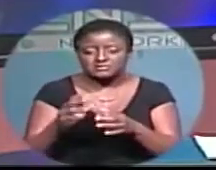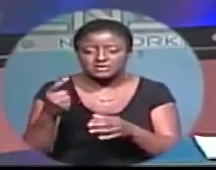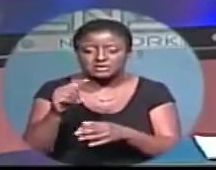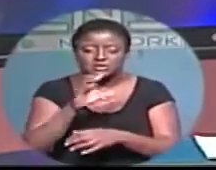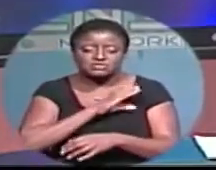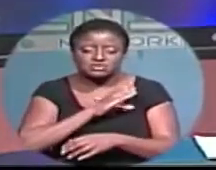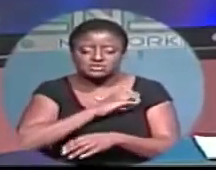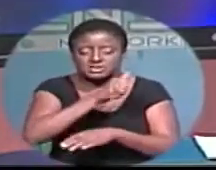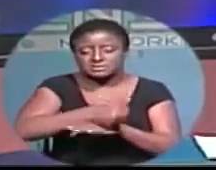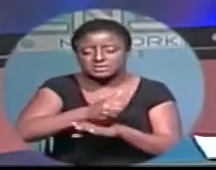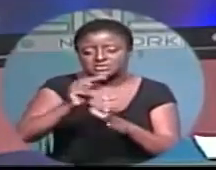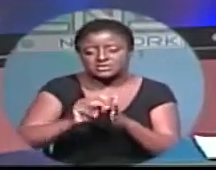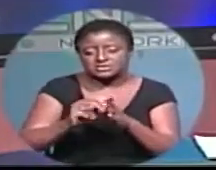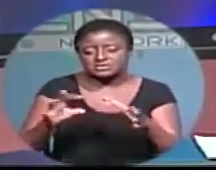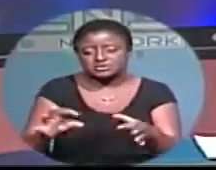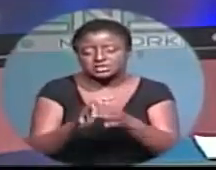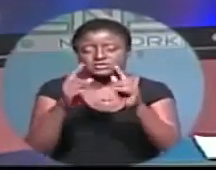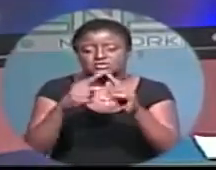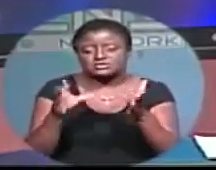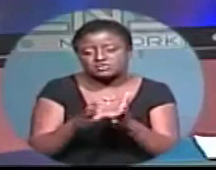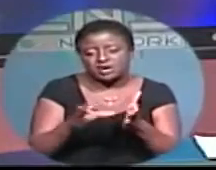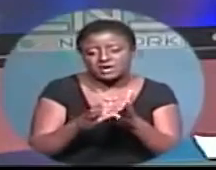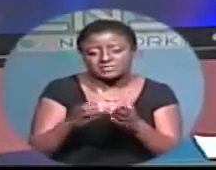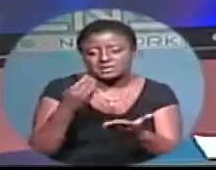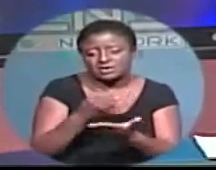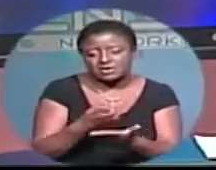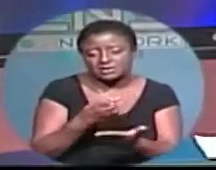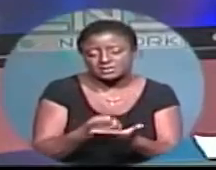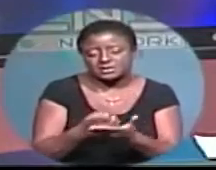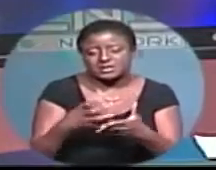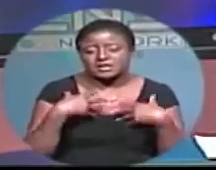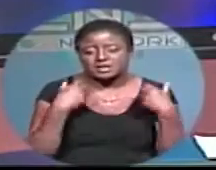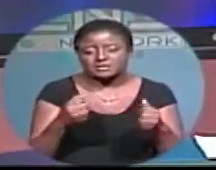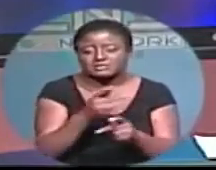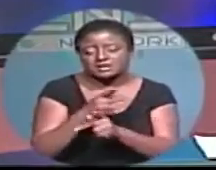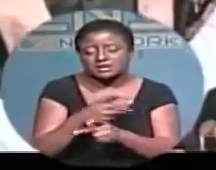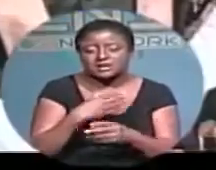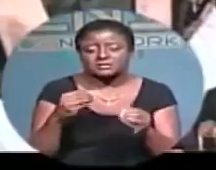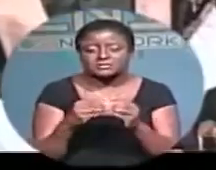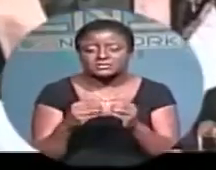to crime, the economy, health care, and more.